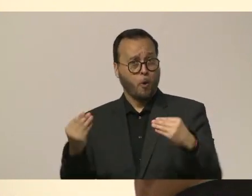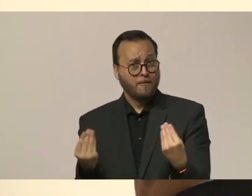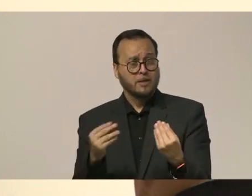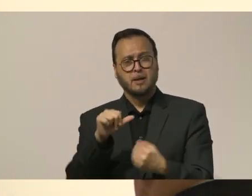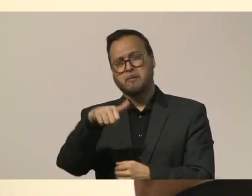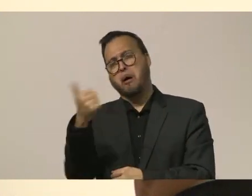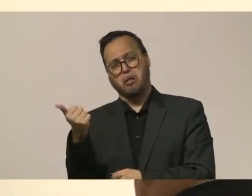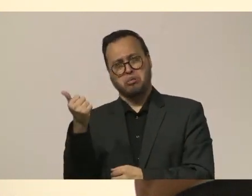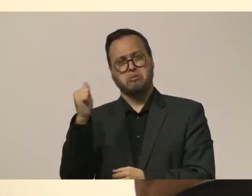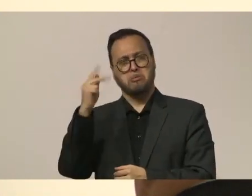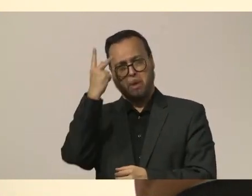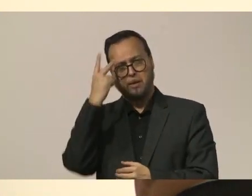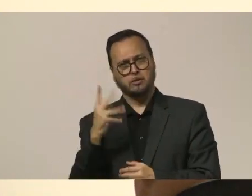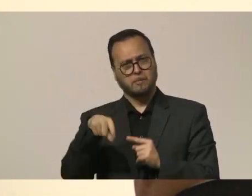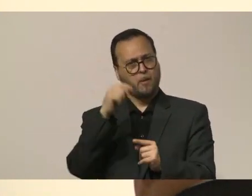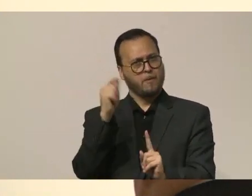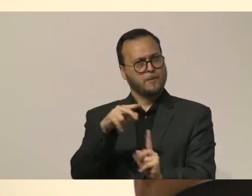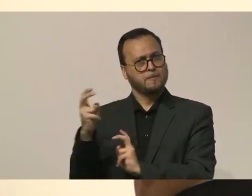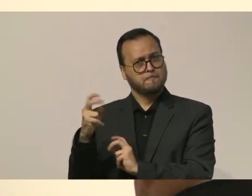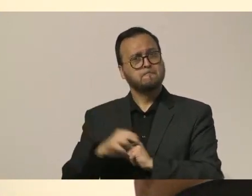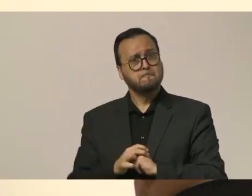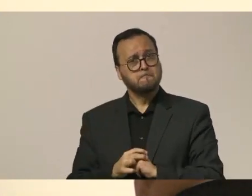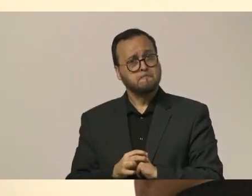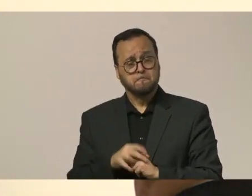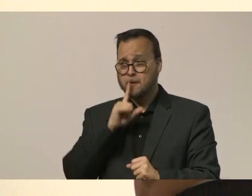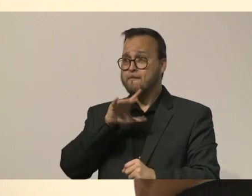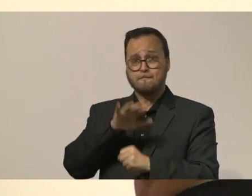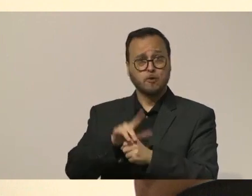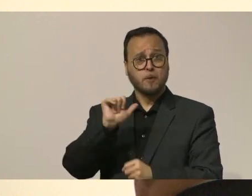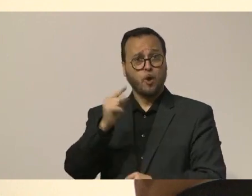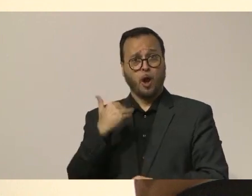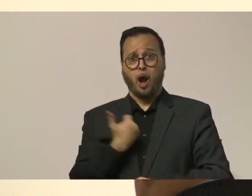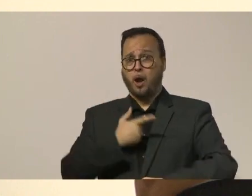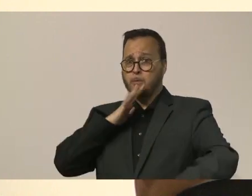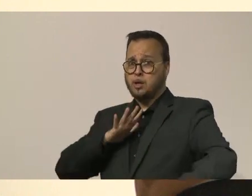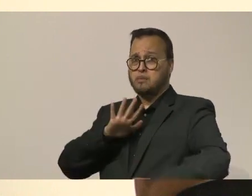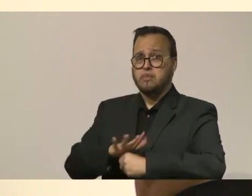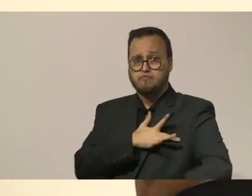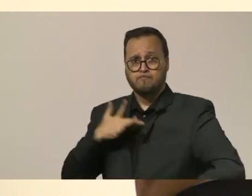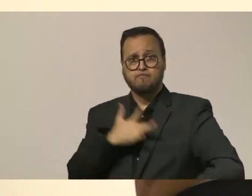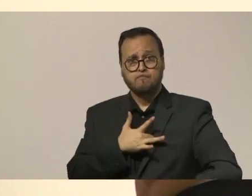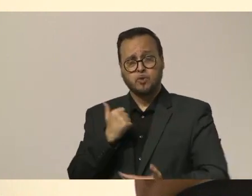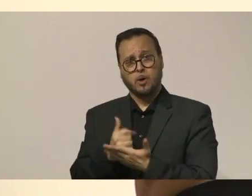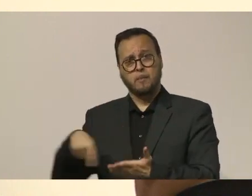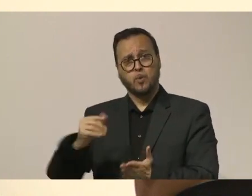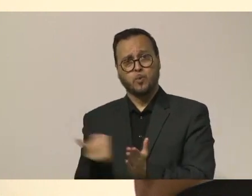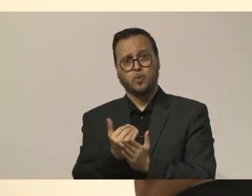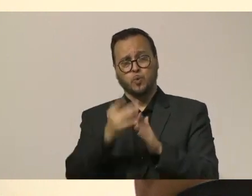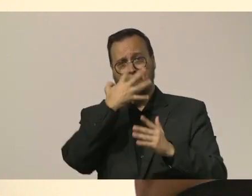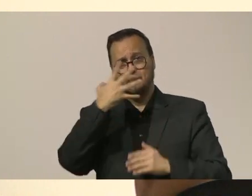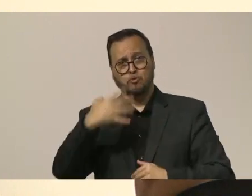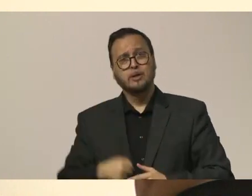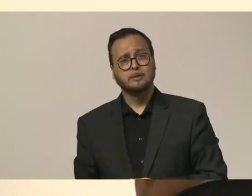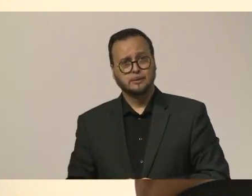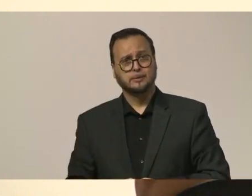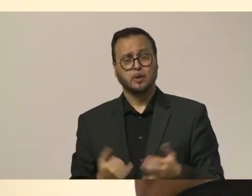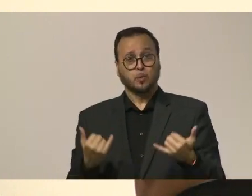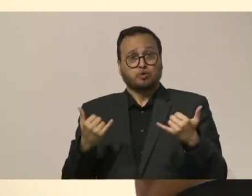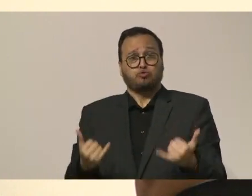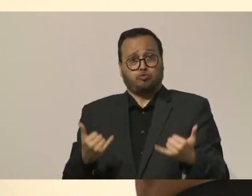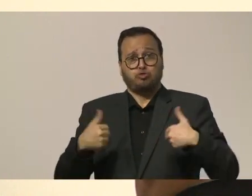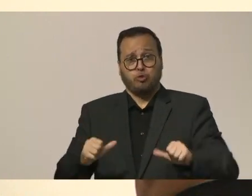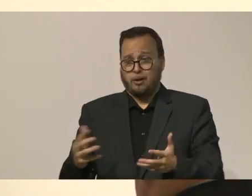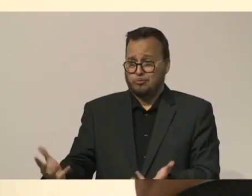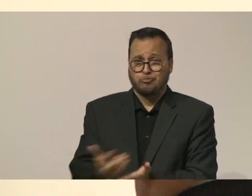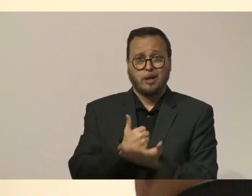and other elected officials about this, confirming LaGuardia's commitment to help these new immigrants. We're currently trying to raise the money to